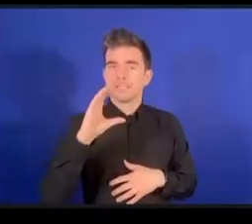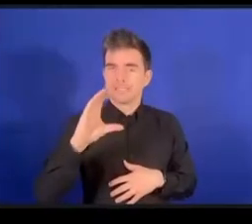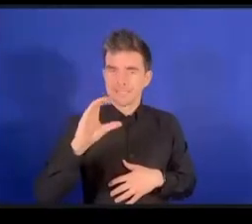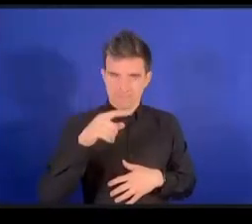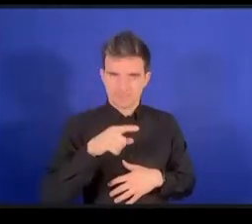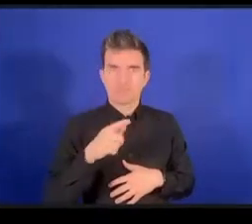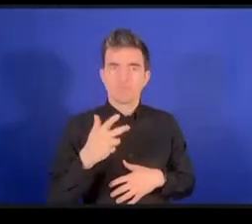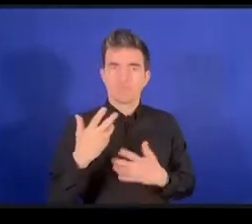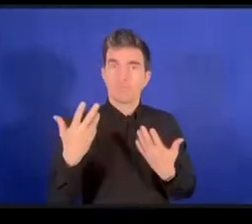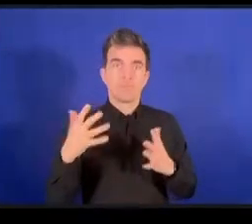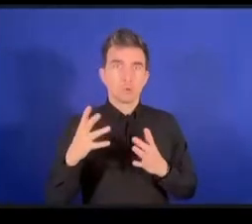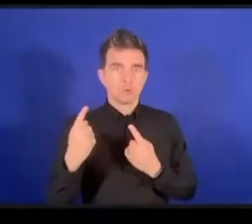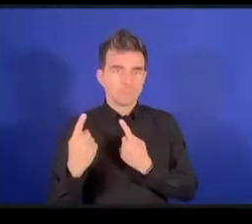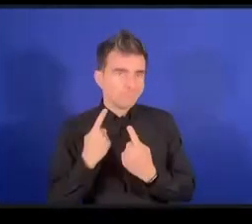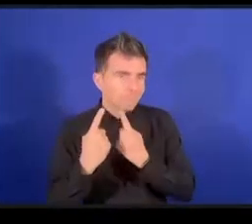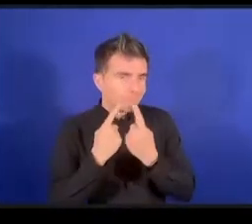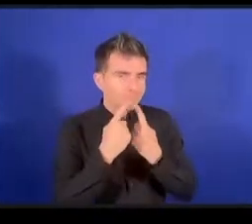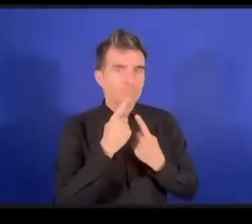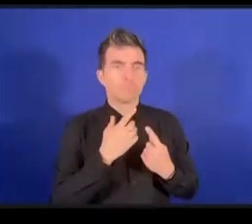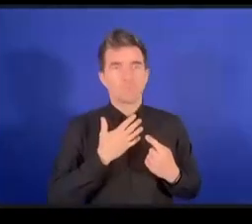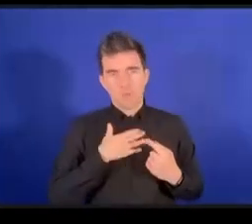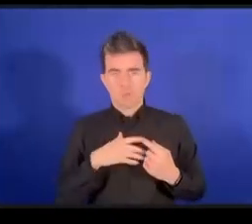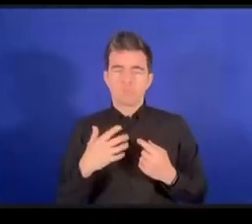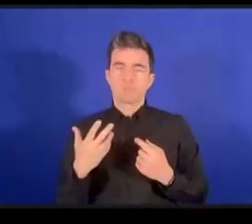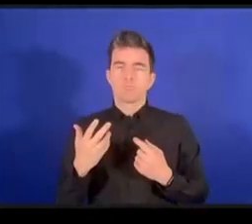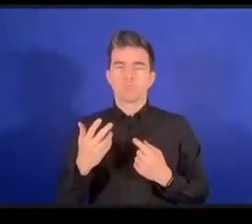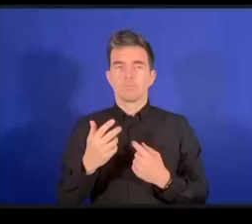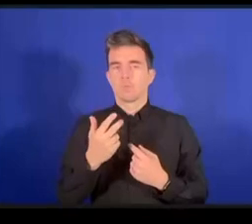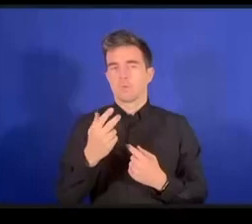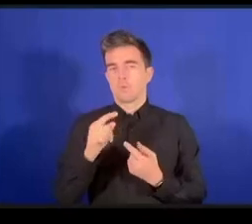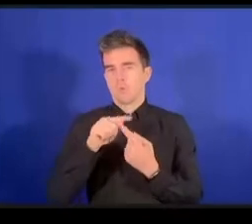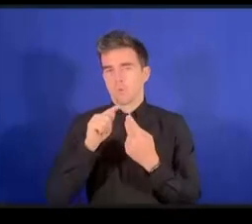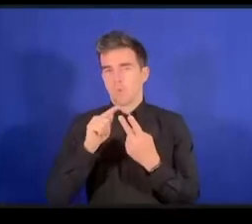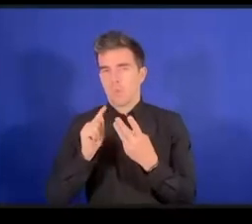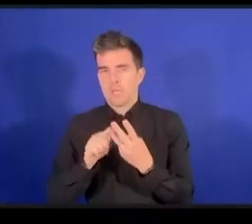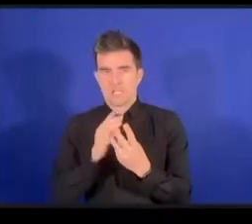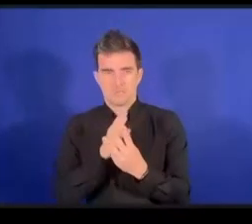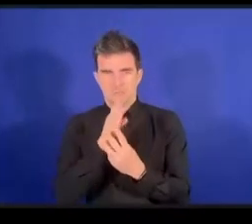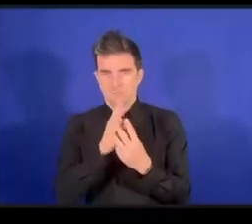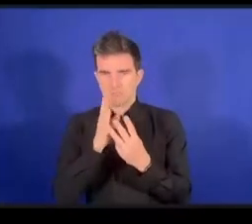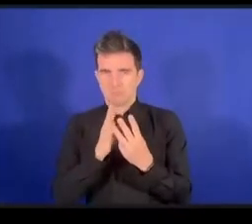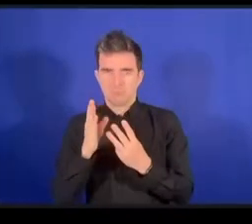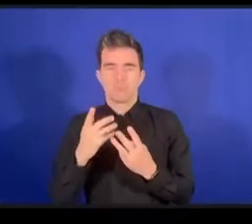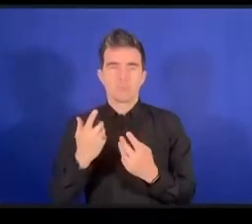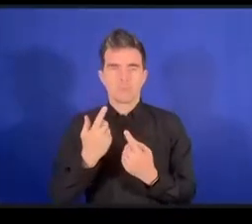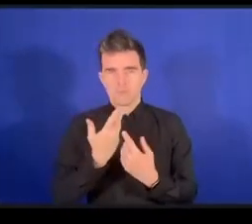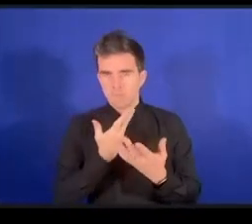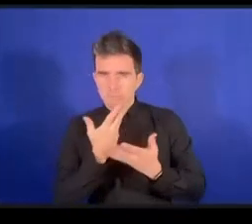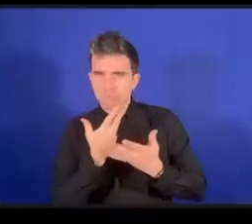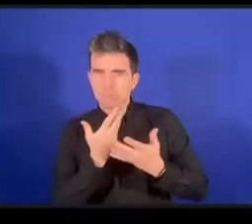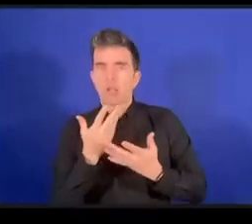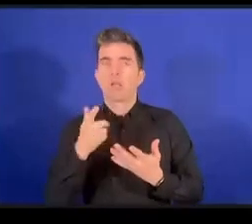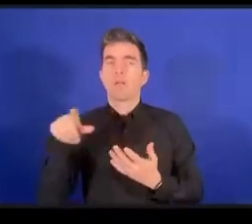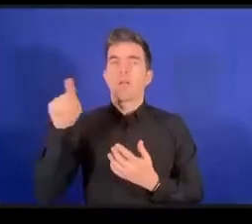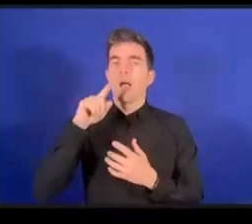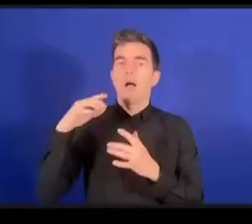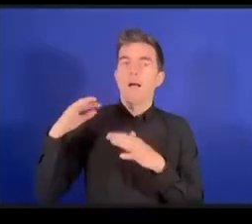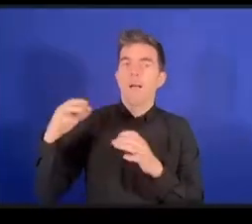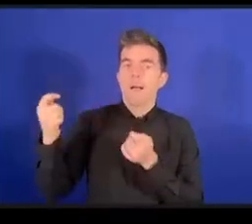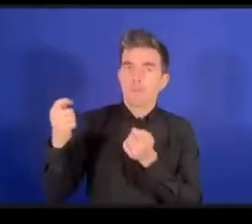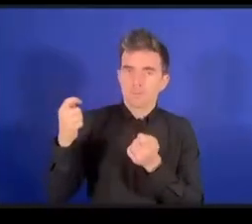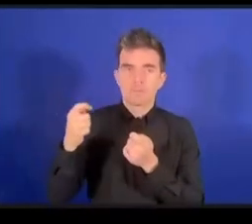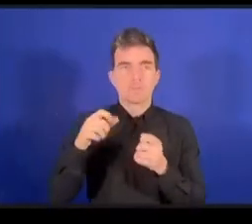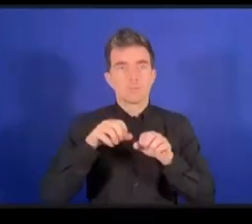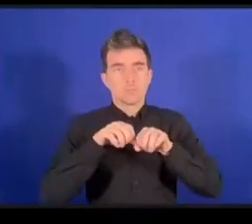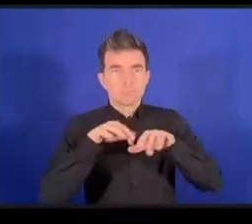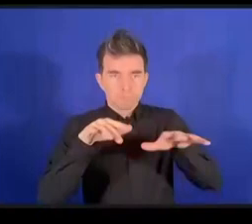arrangement between government, industry, and civil society, without including the technical community, without including the technical